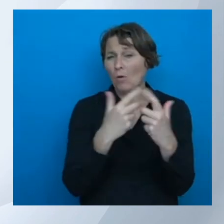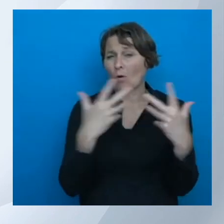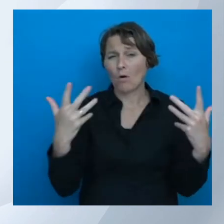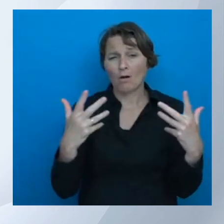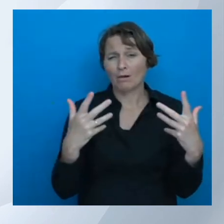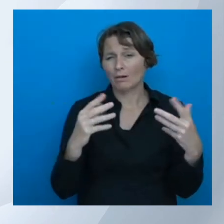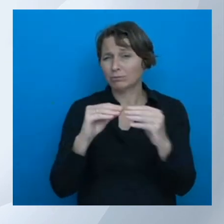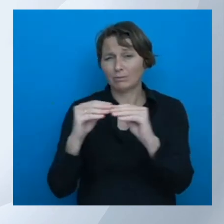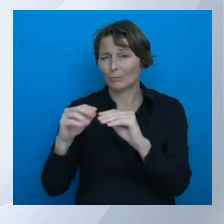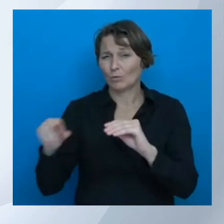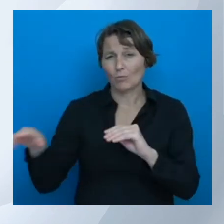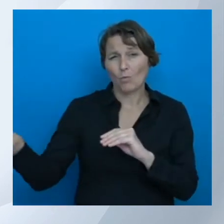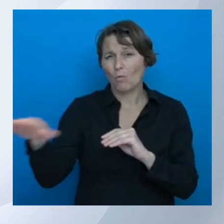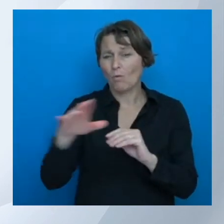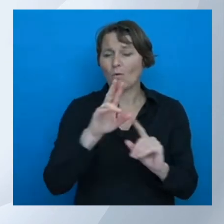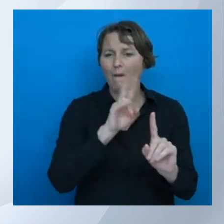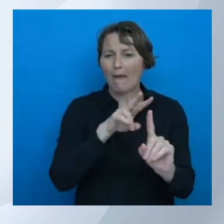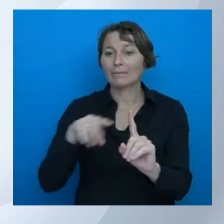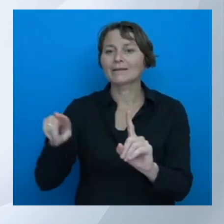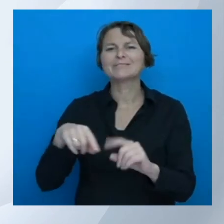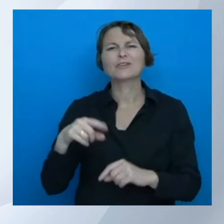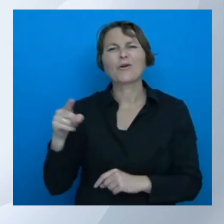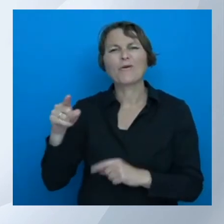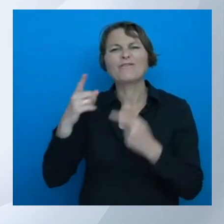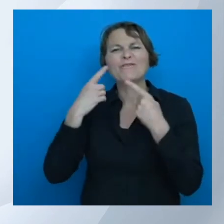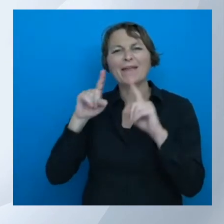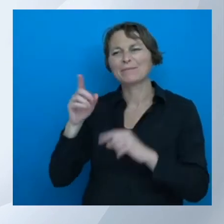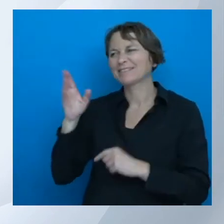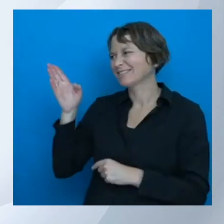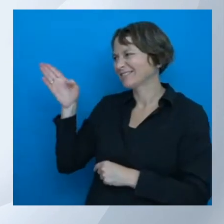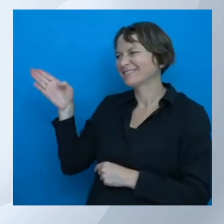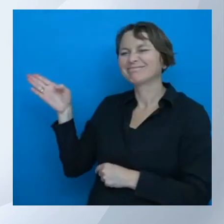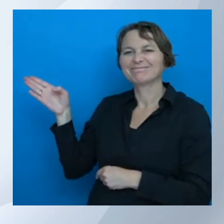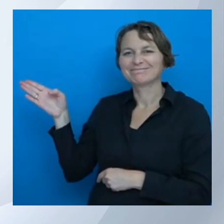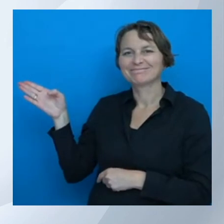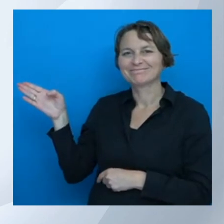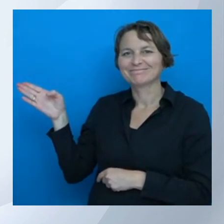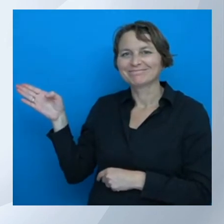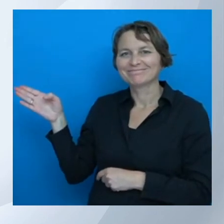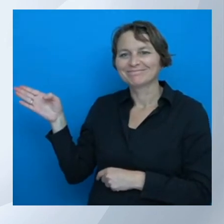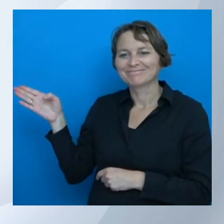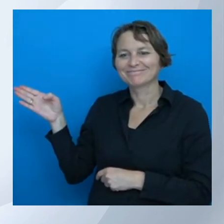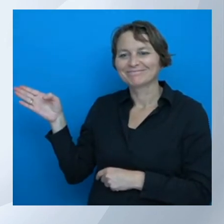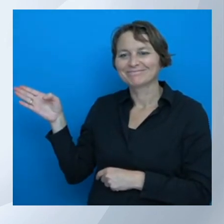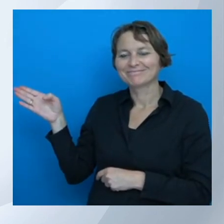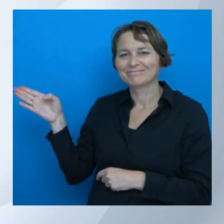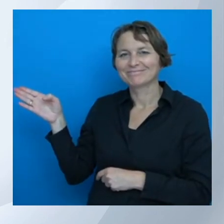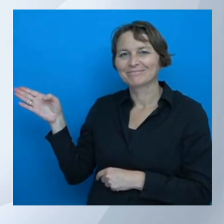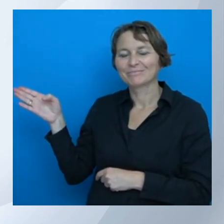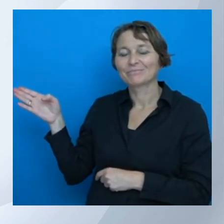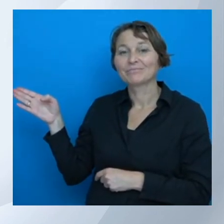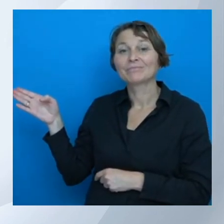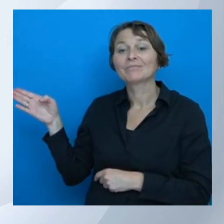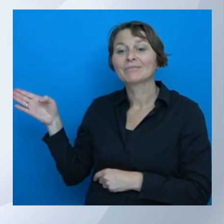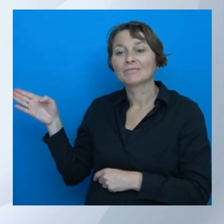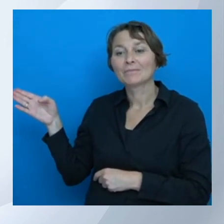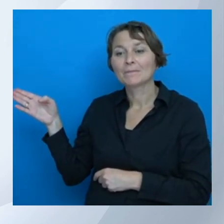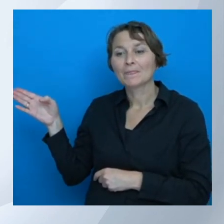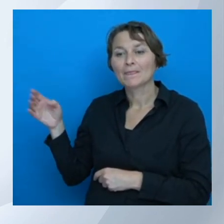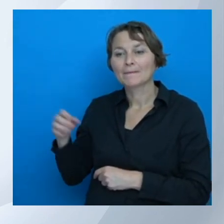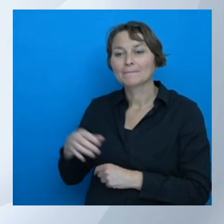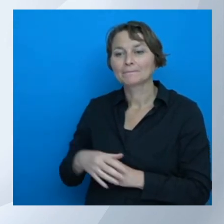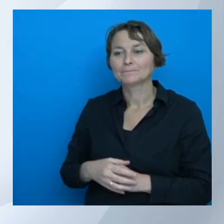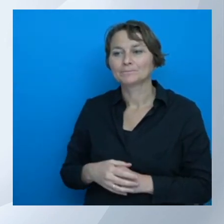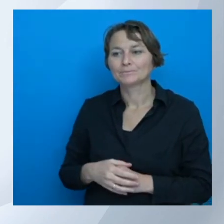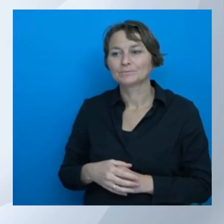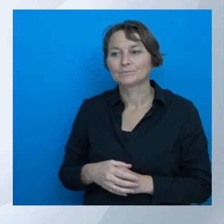there's only 2 hard things in computer science: cache invalidation and naming things. There's the variation of that that's cache invalidation, naming things, and off by 1